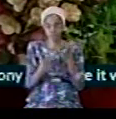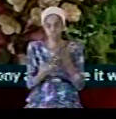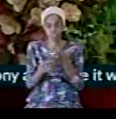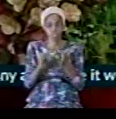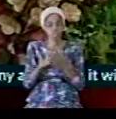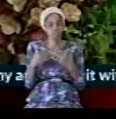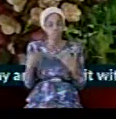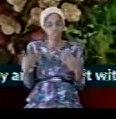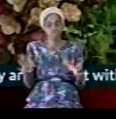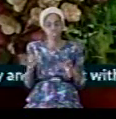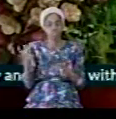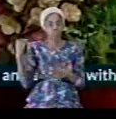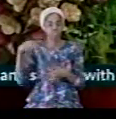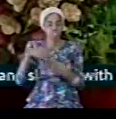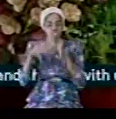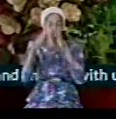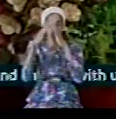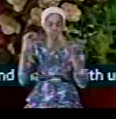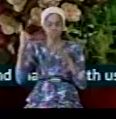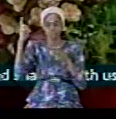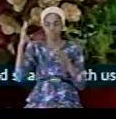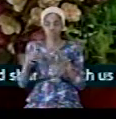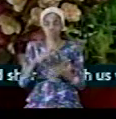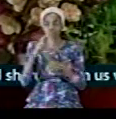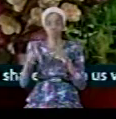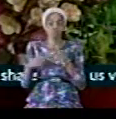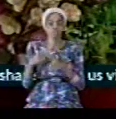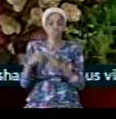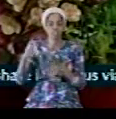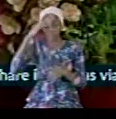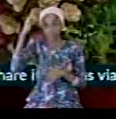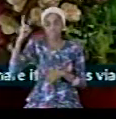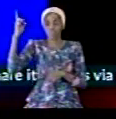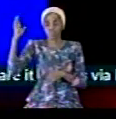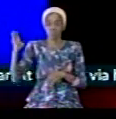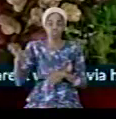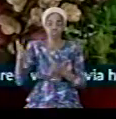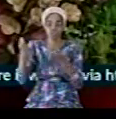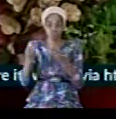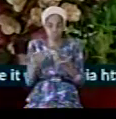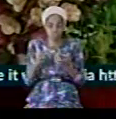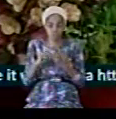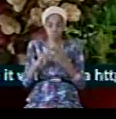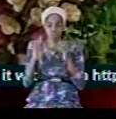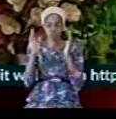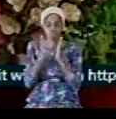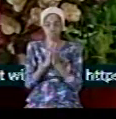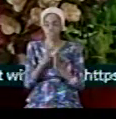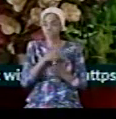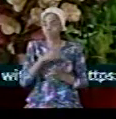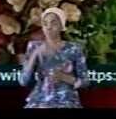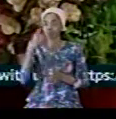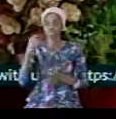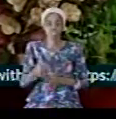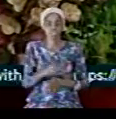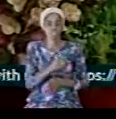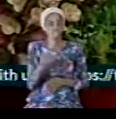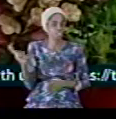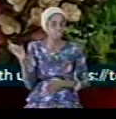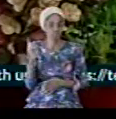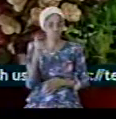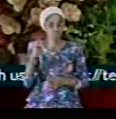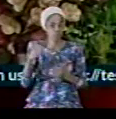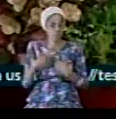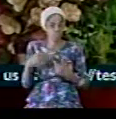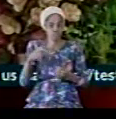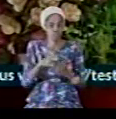in the house of God. When the GS wanted to pray, he said, anywhere where they pray you, may you put your hand there, and may